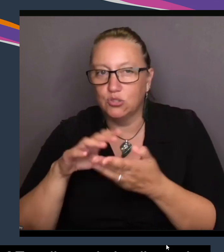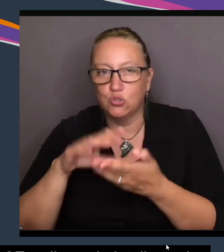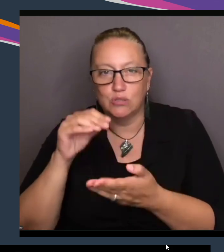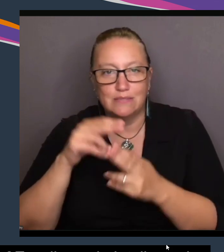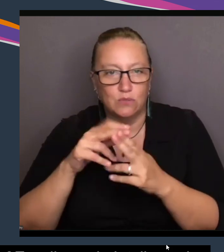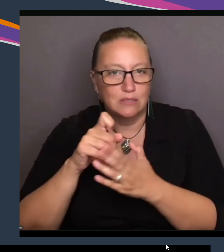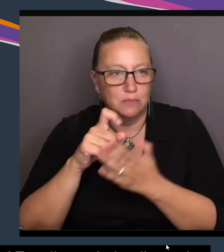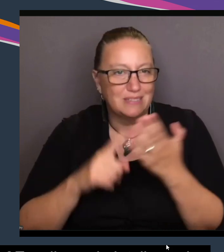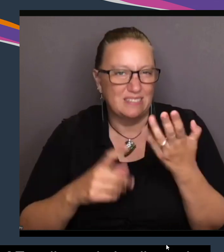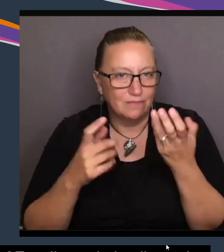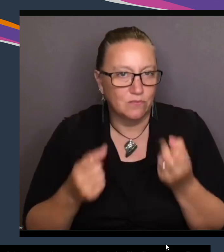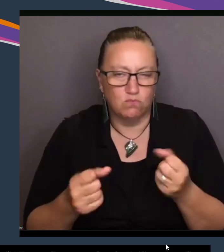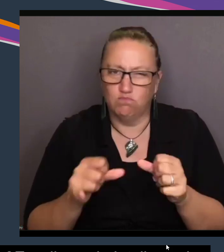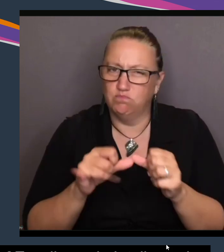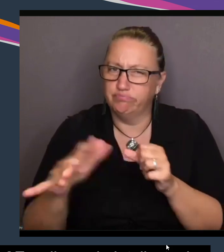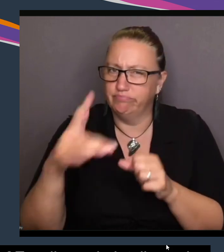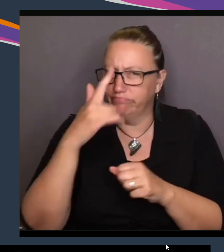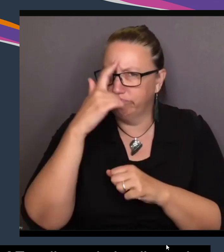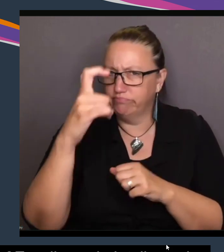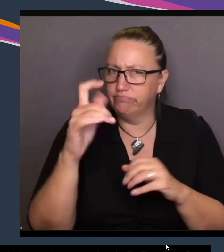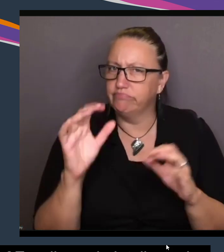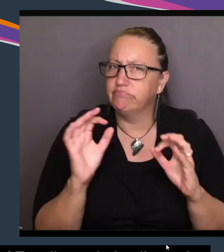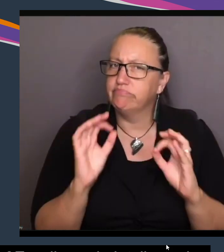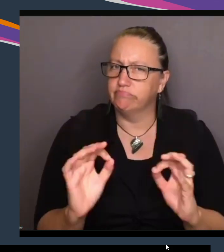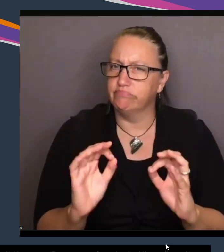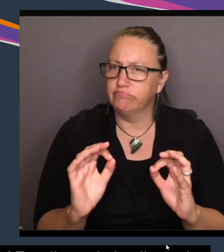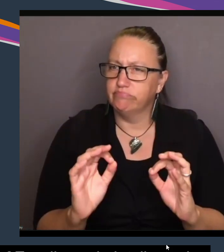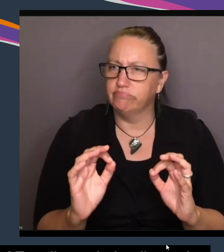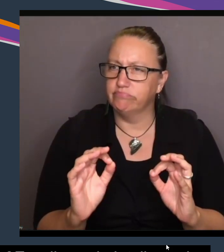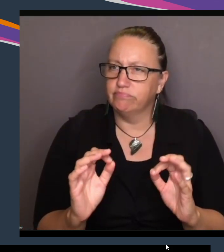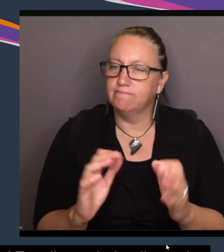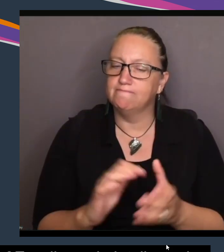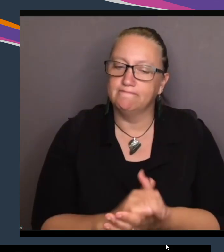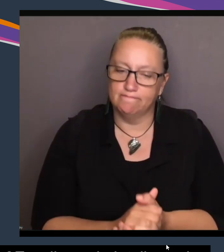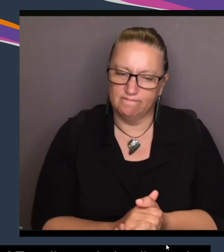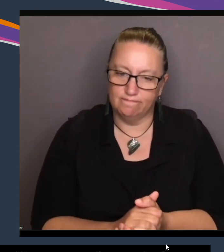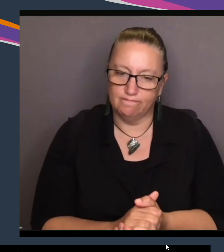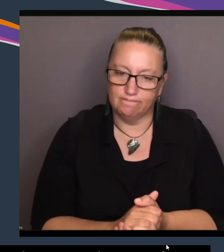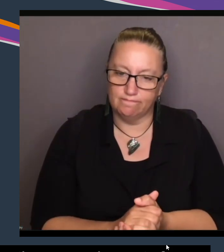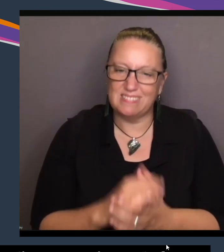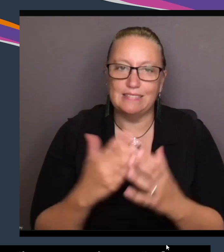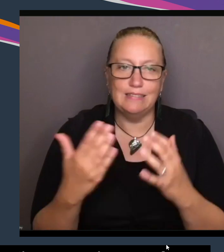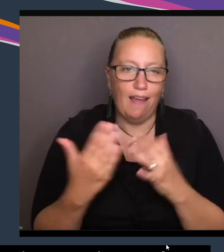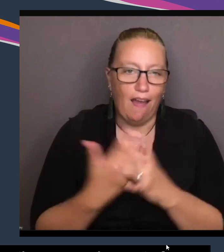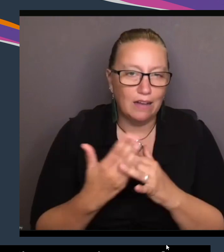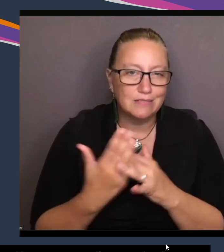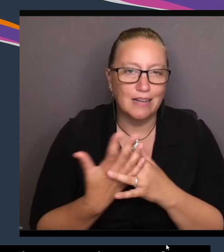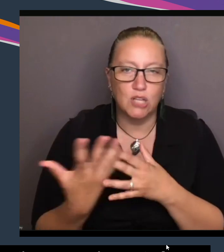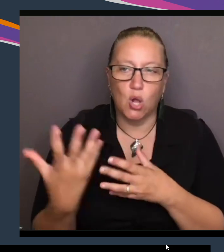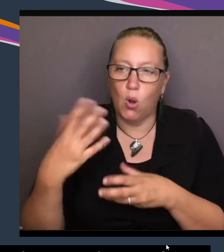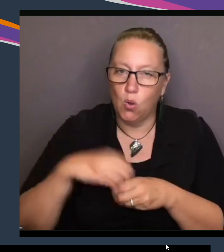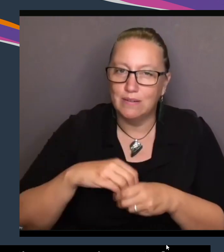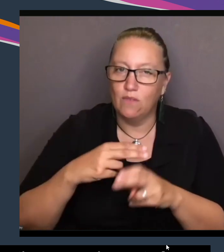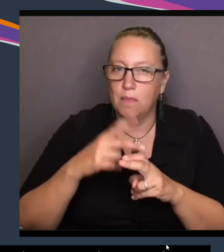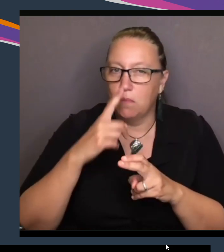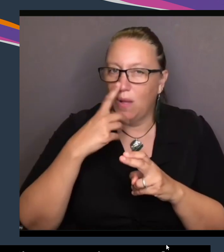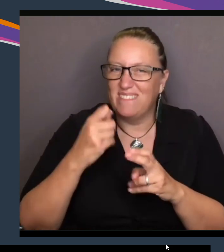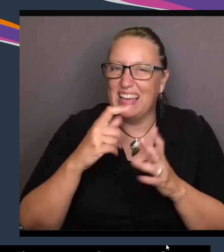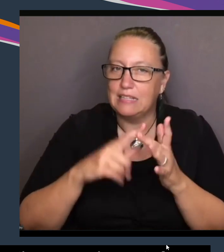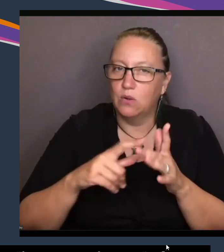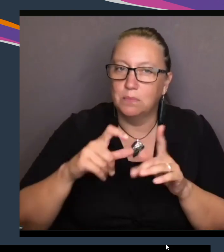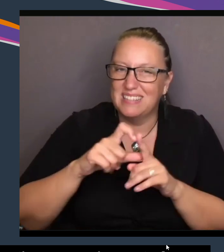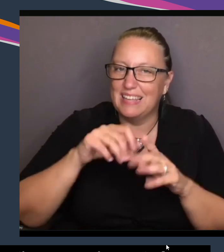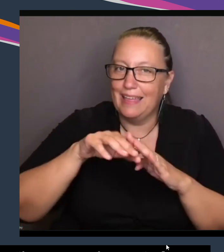initiative. As we know, access and inclusion for people with intellectual disability in that kind of role